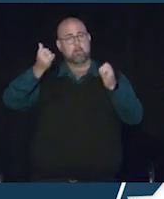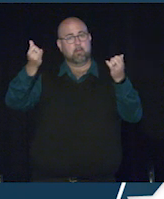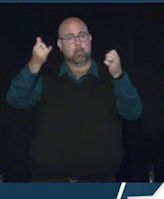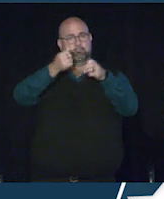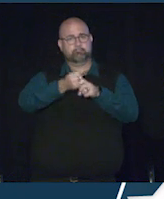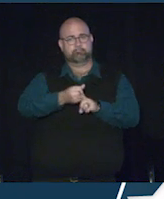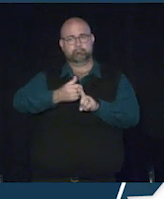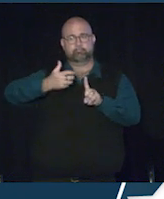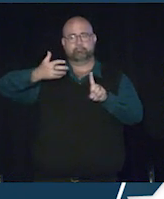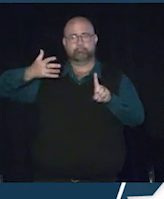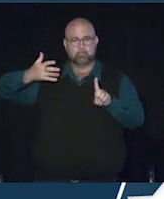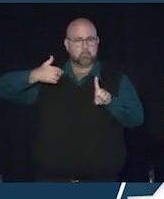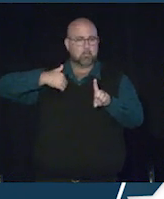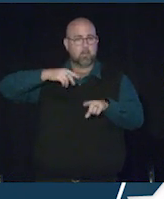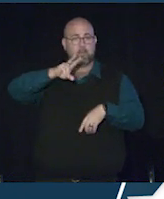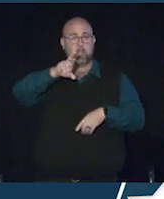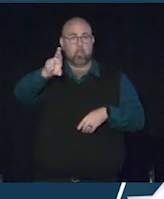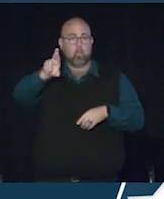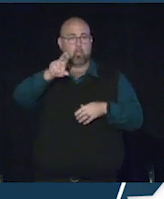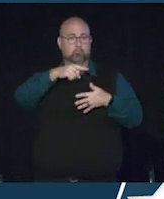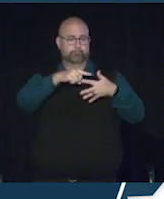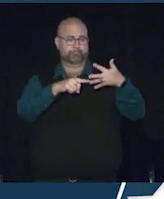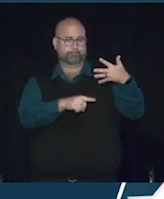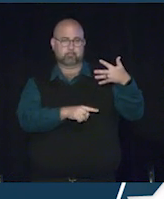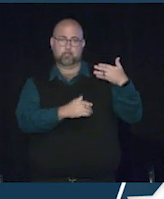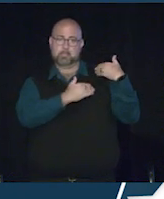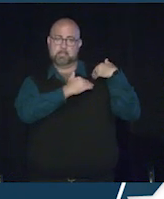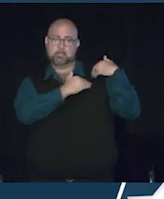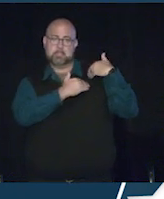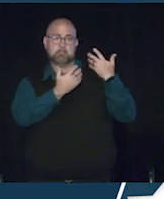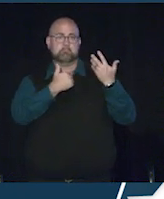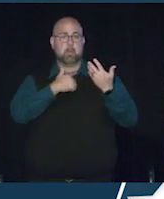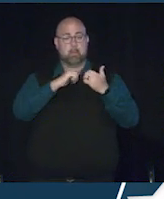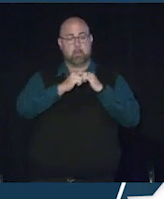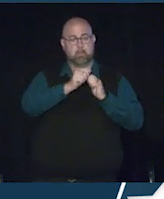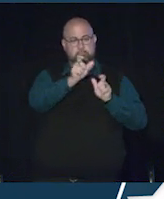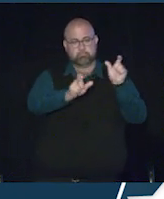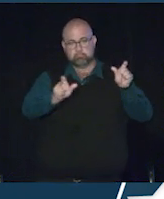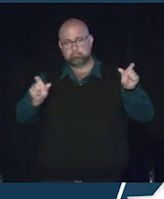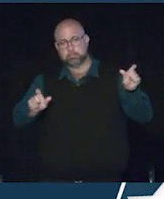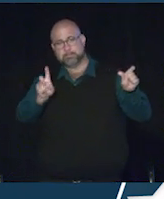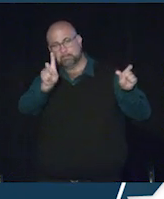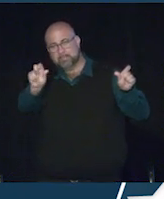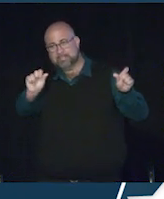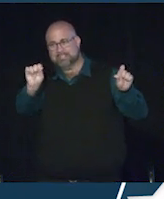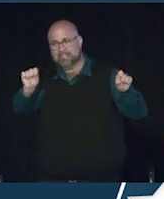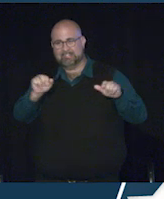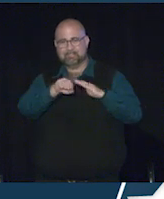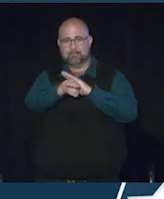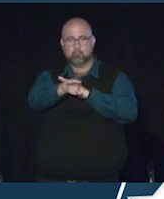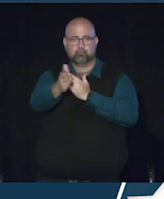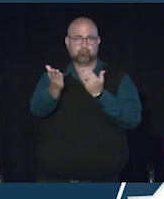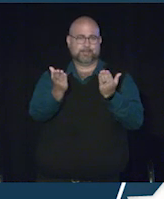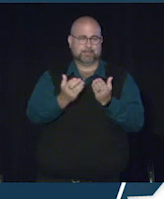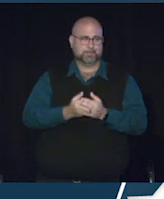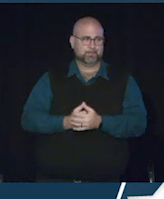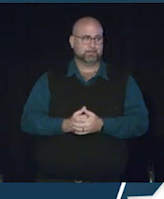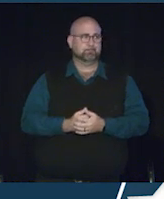more now about what VR does and how individuals with disabilities can access services.